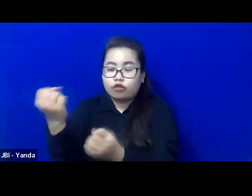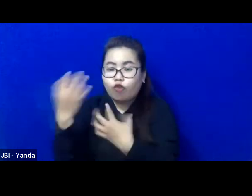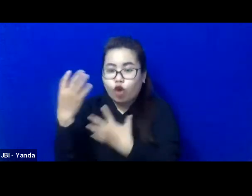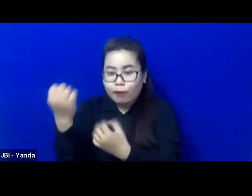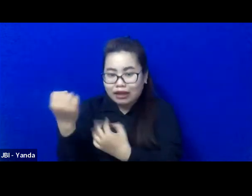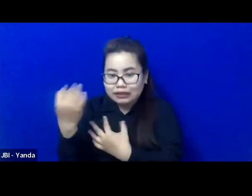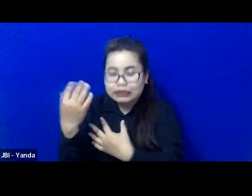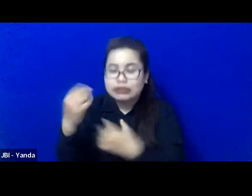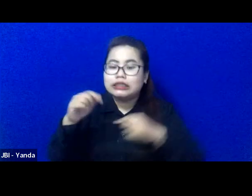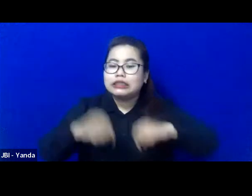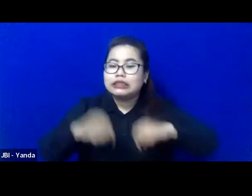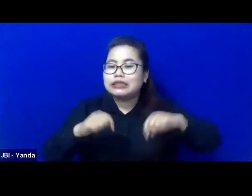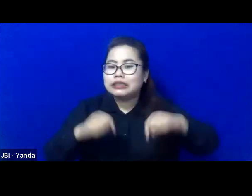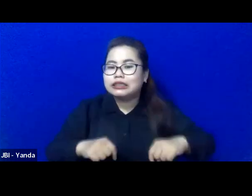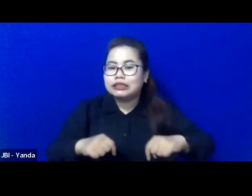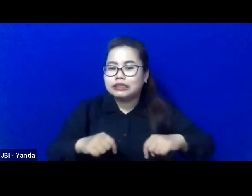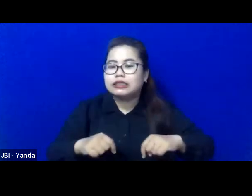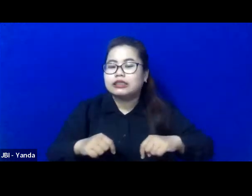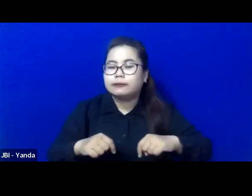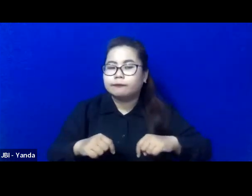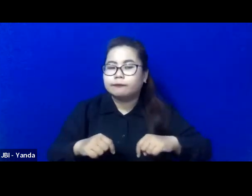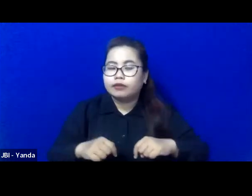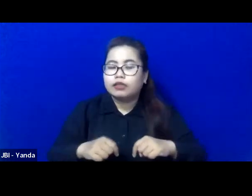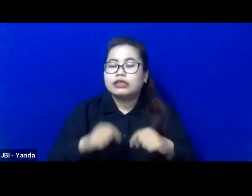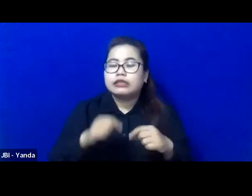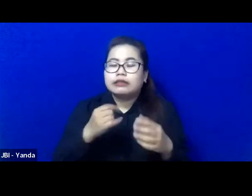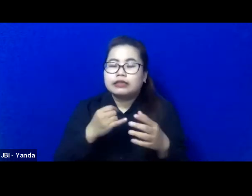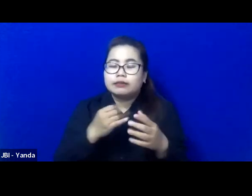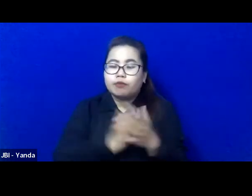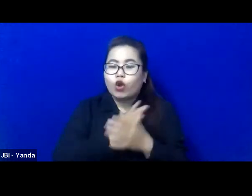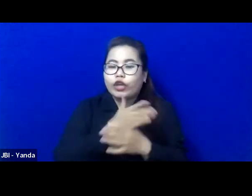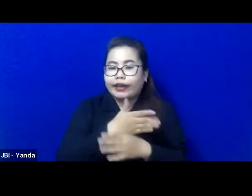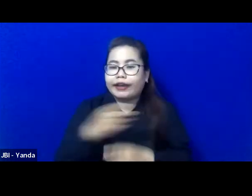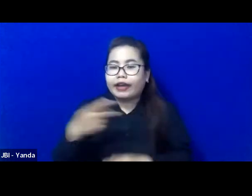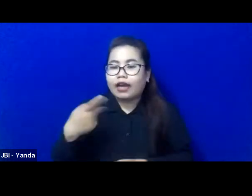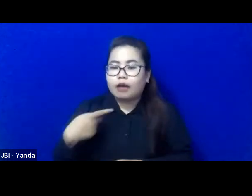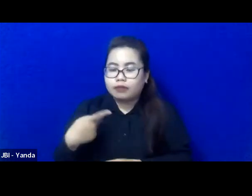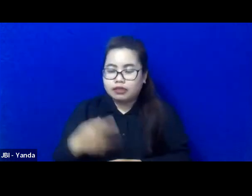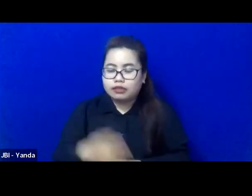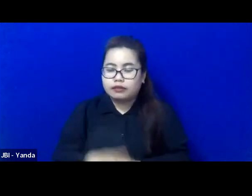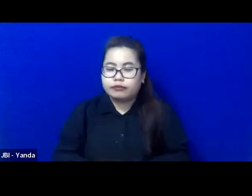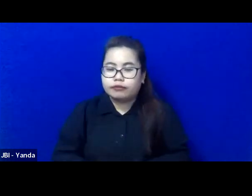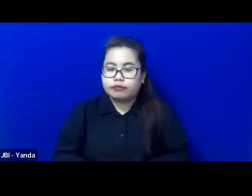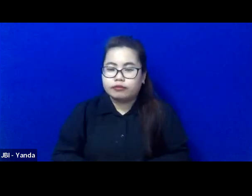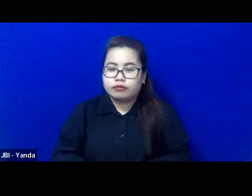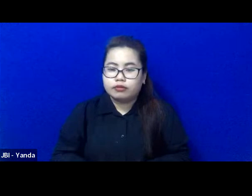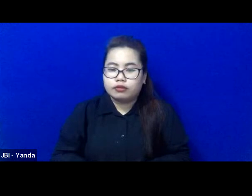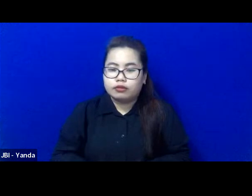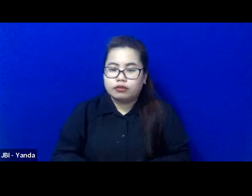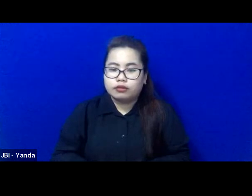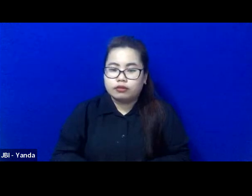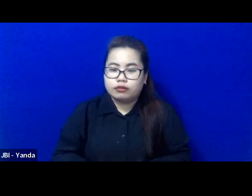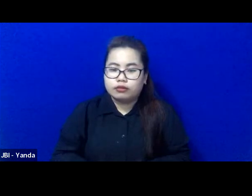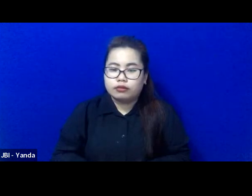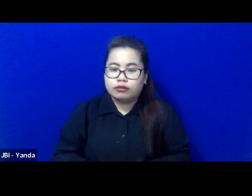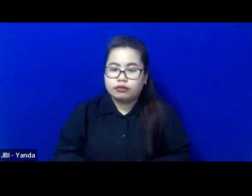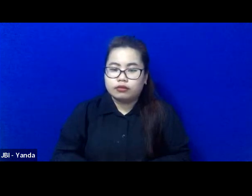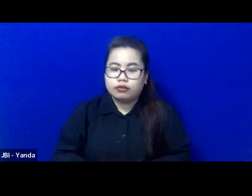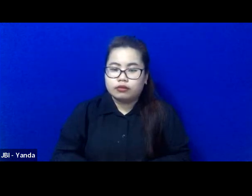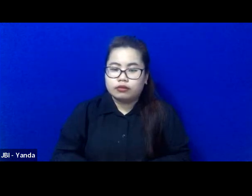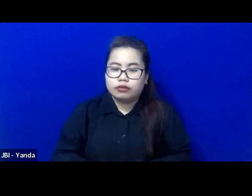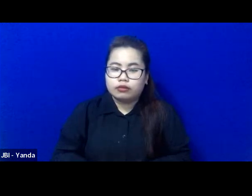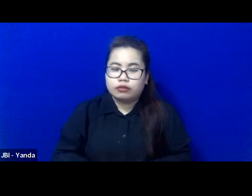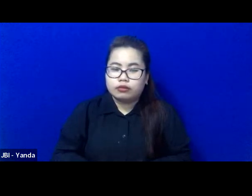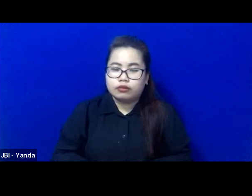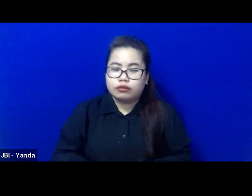to actually repeat a survey similar to the one we've done in Australia, just to see where the needs are, and then to be able to develop